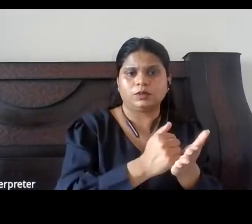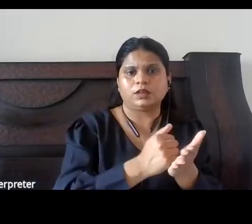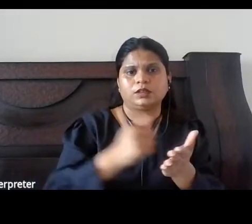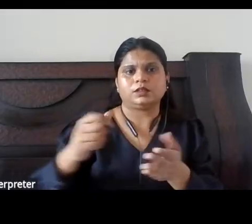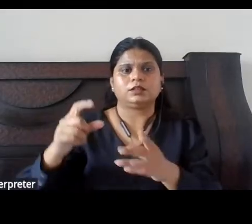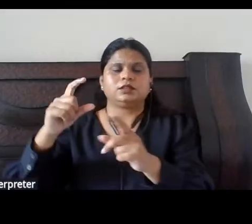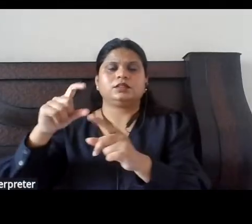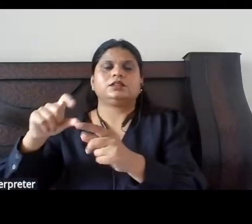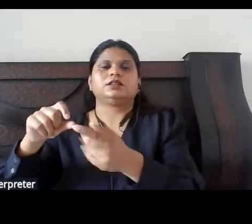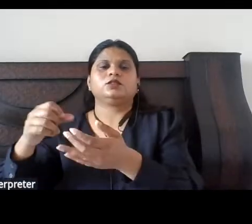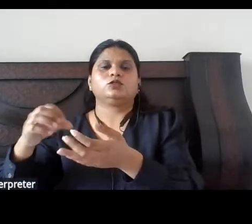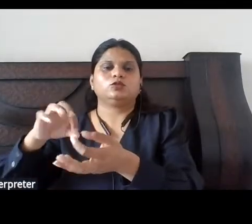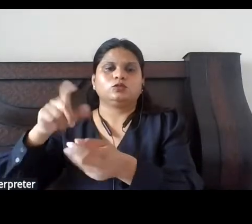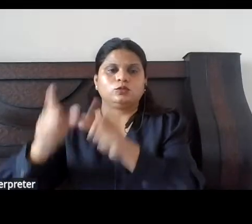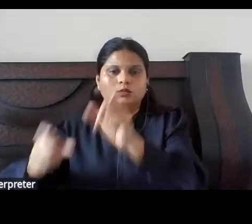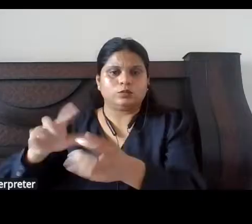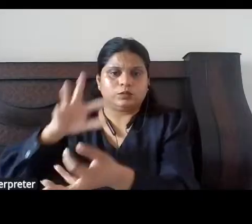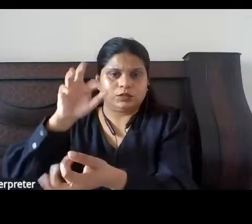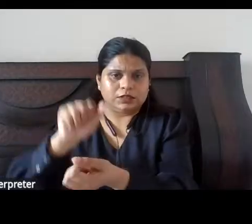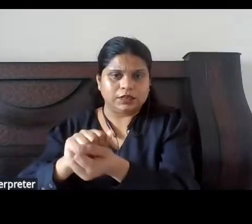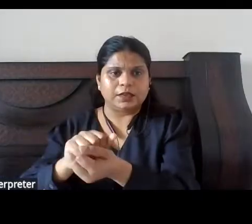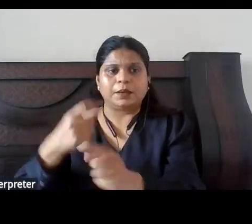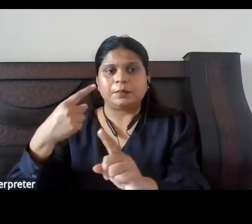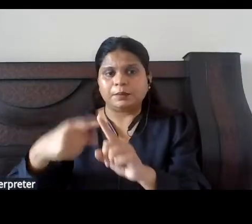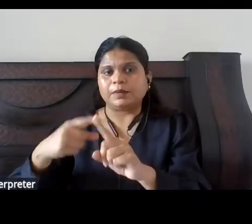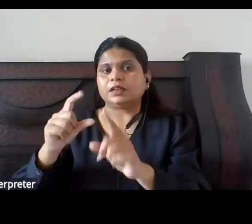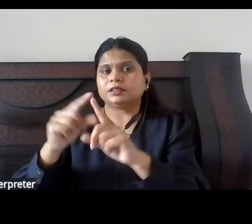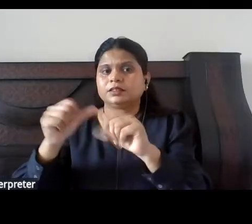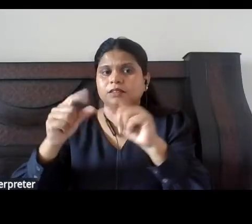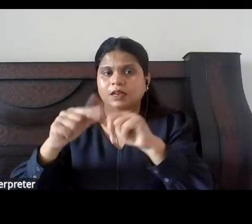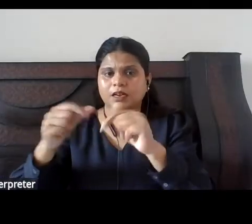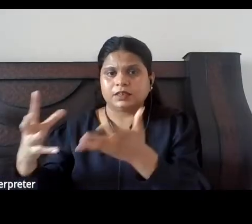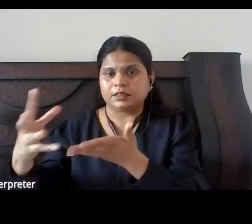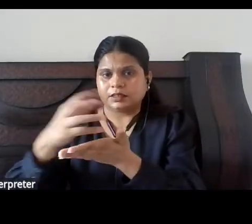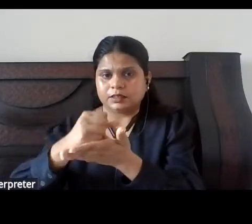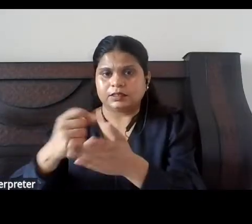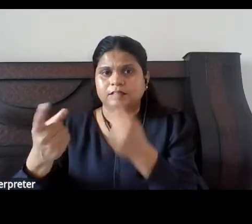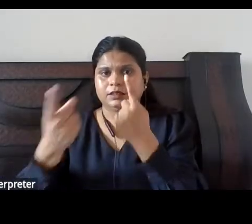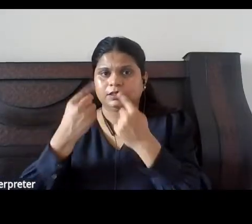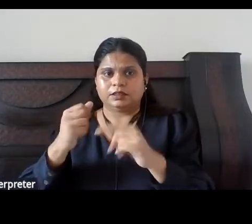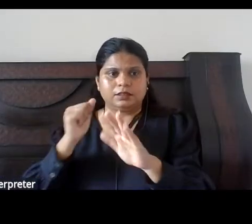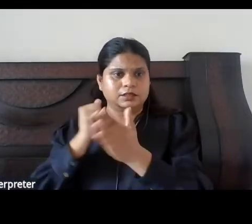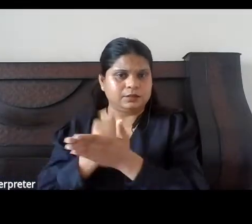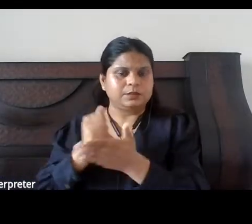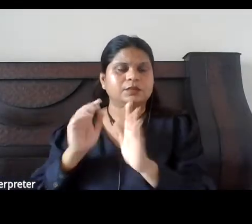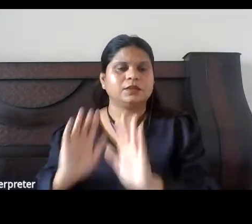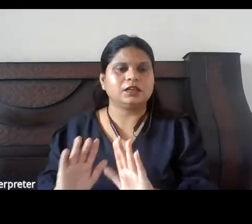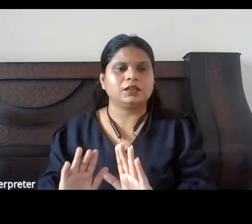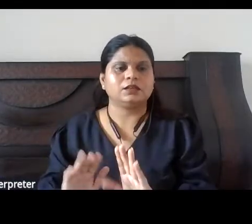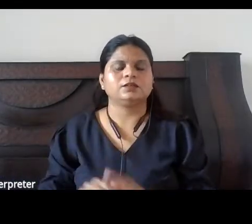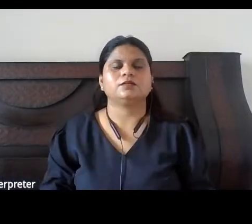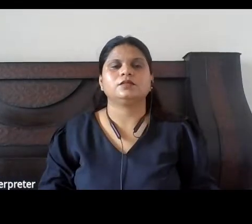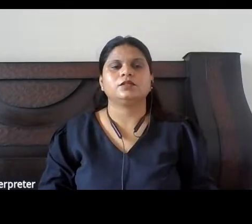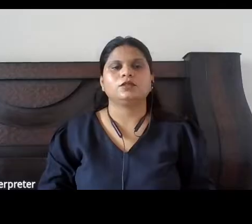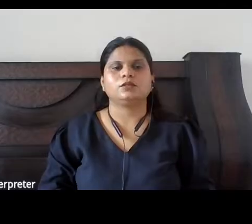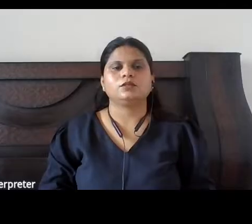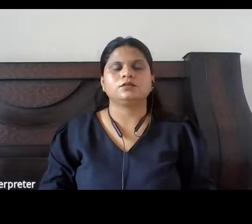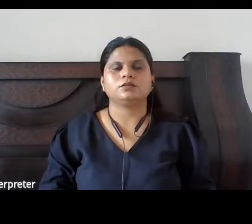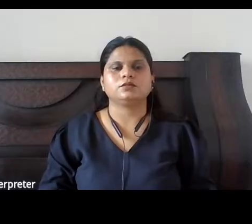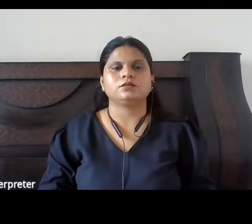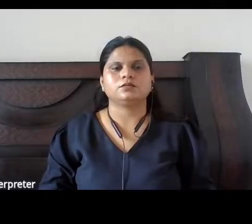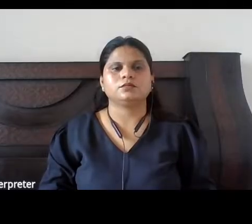methodology and analyzing the data include representatives from marginalized disability groups. It's nothing about us without